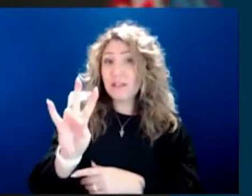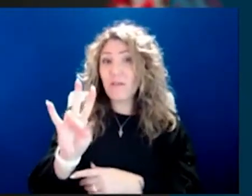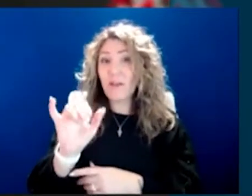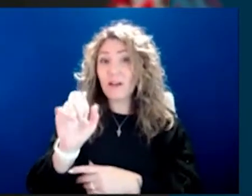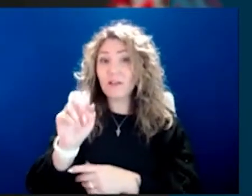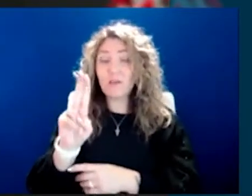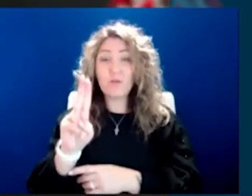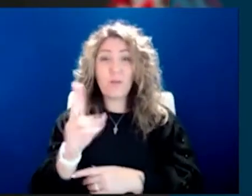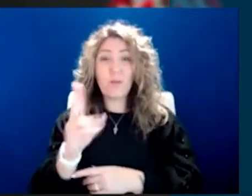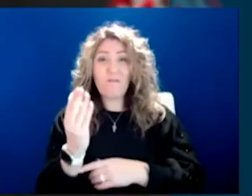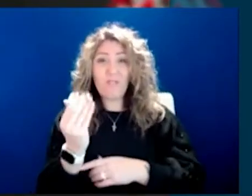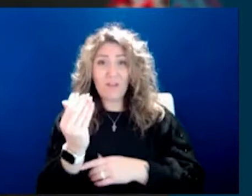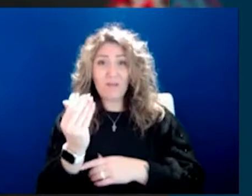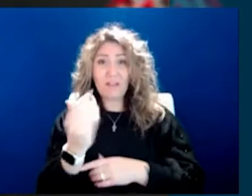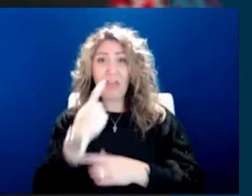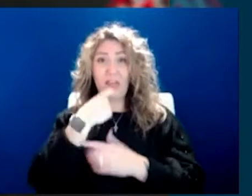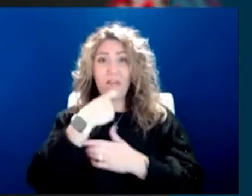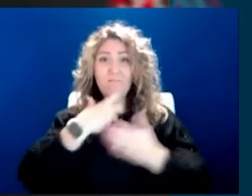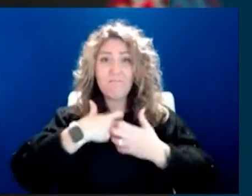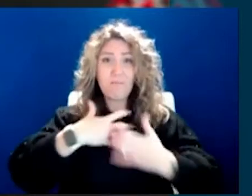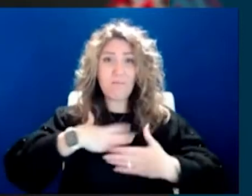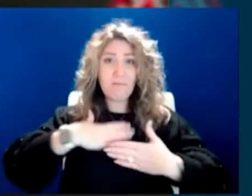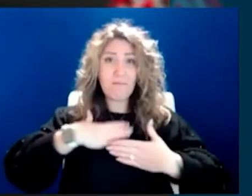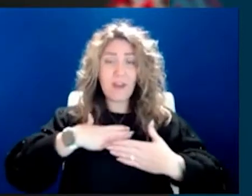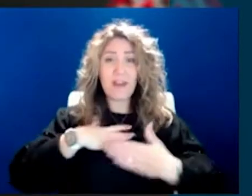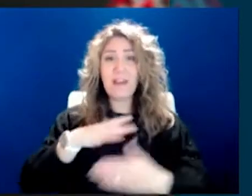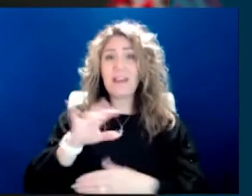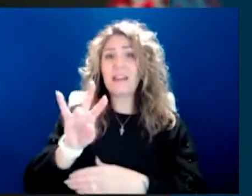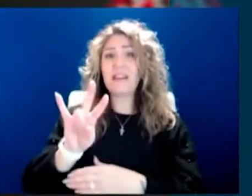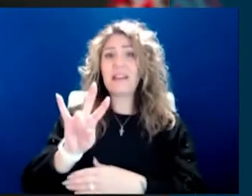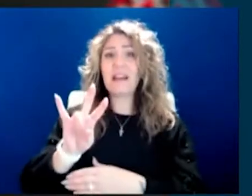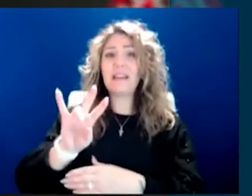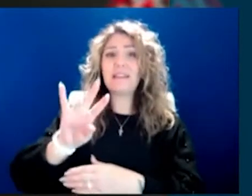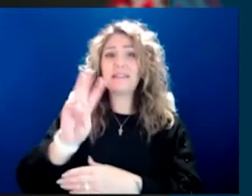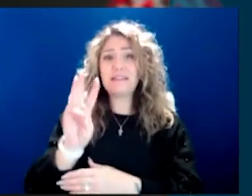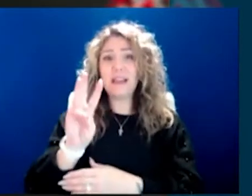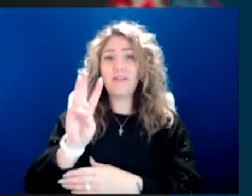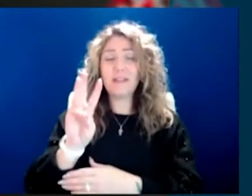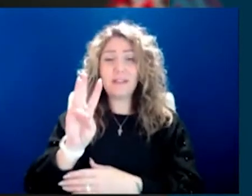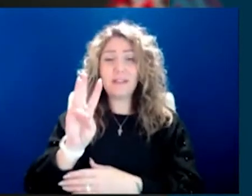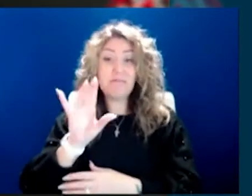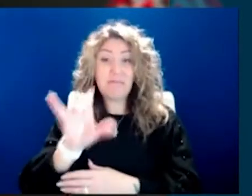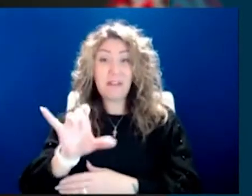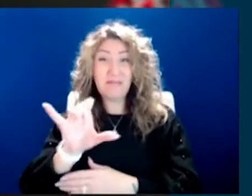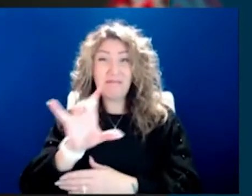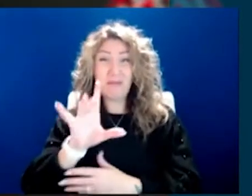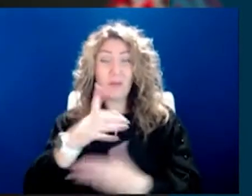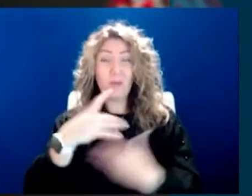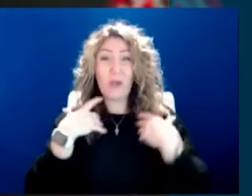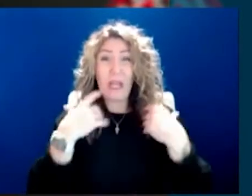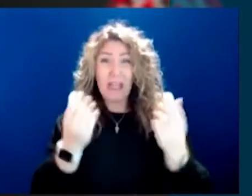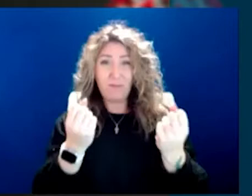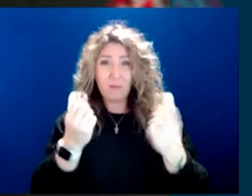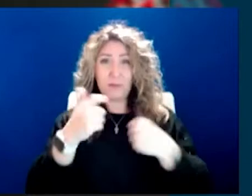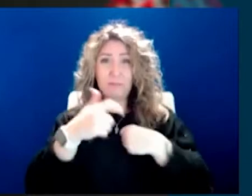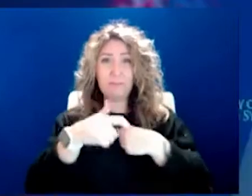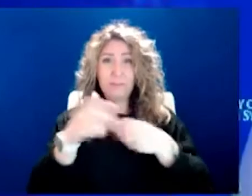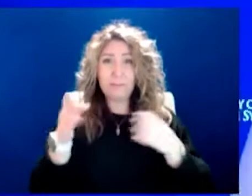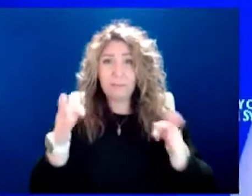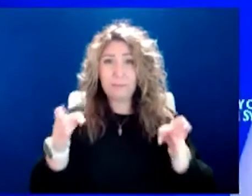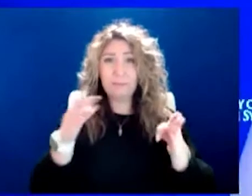ventilator, 97 in that recovery period, so a total of 219. Good. Still a large